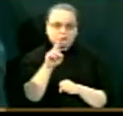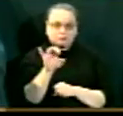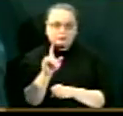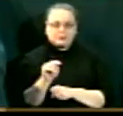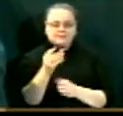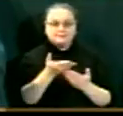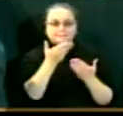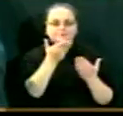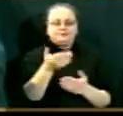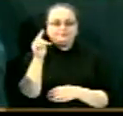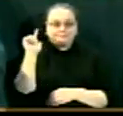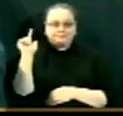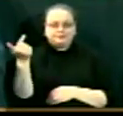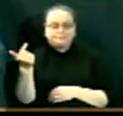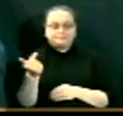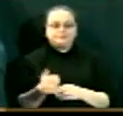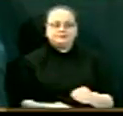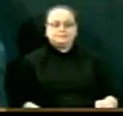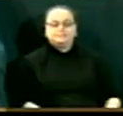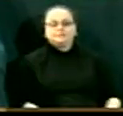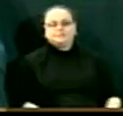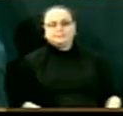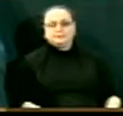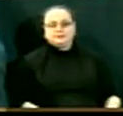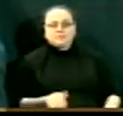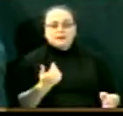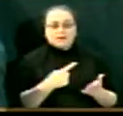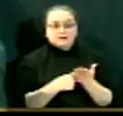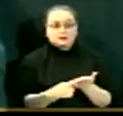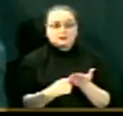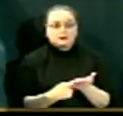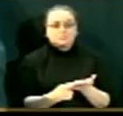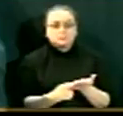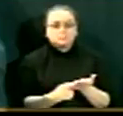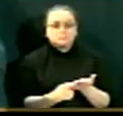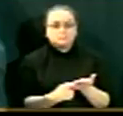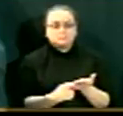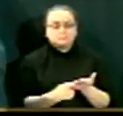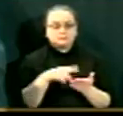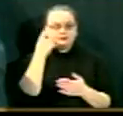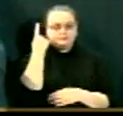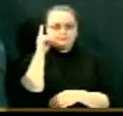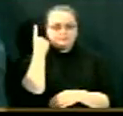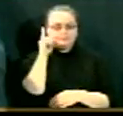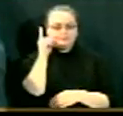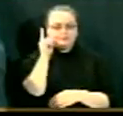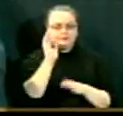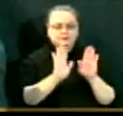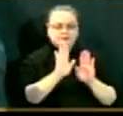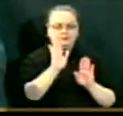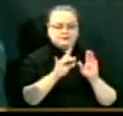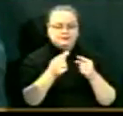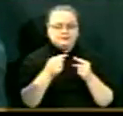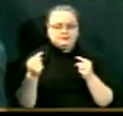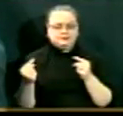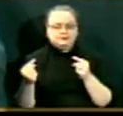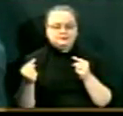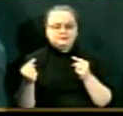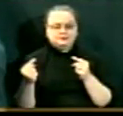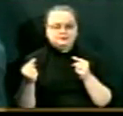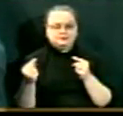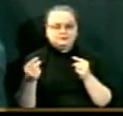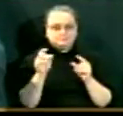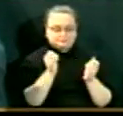Motion by Mr. Norman, seconded by Ms. Etheridge. Any discussion? All in favor say aye. Aye. All